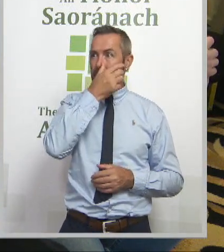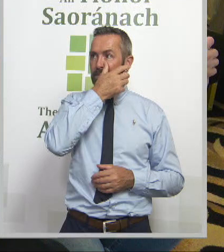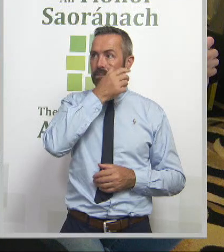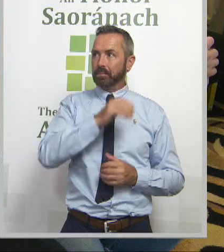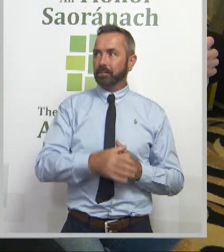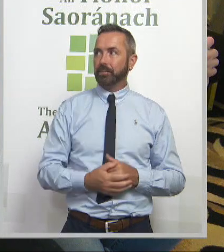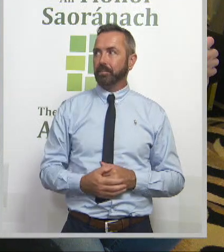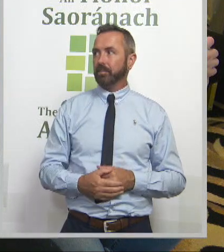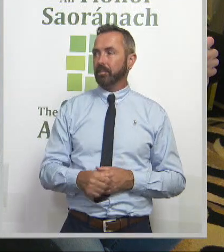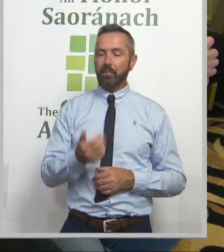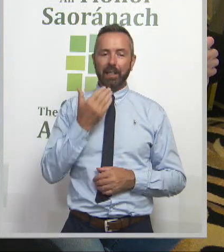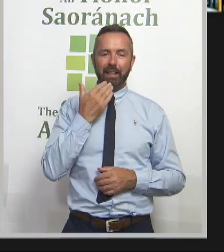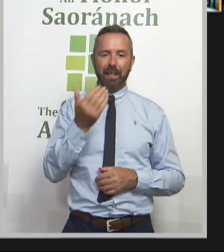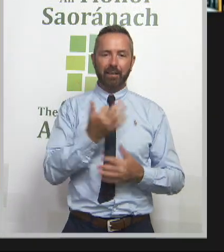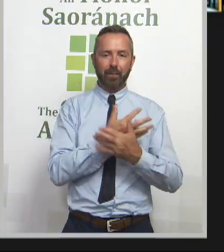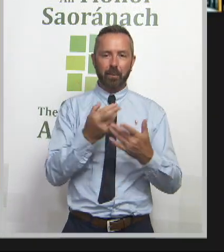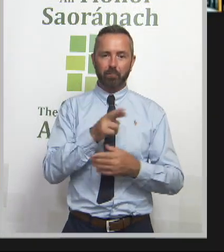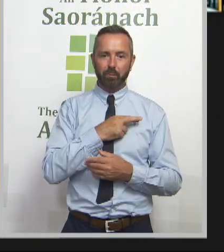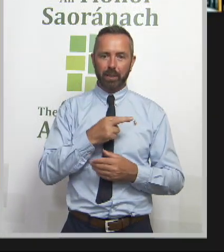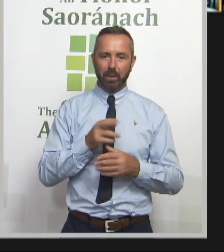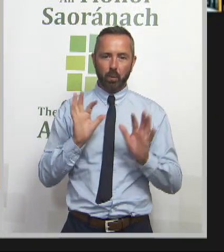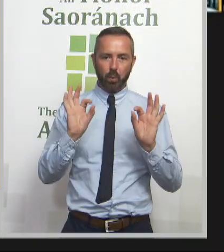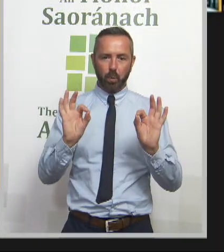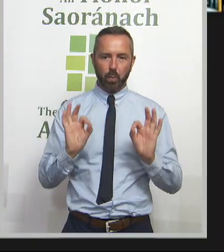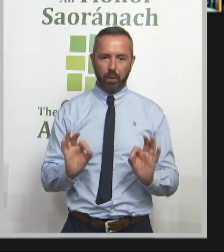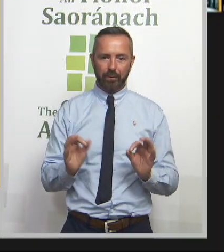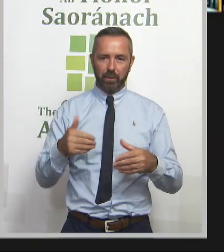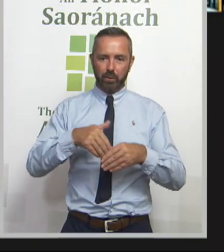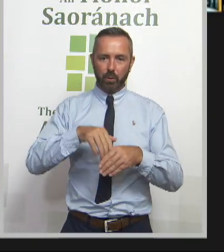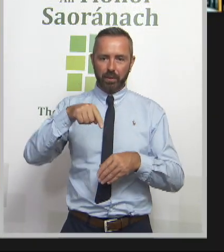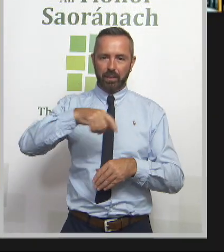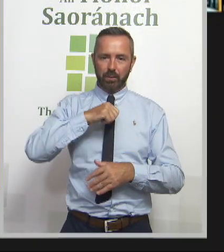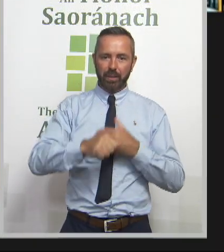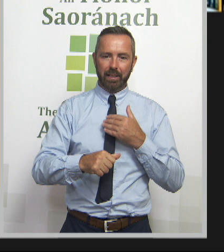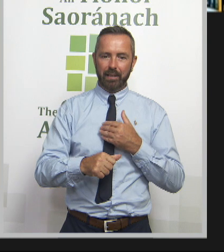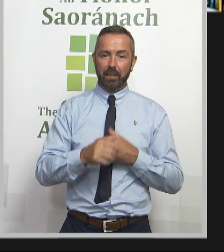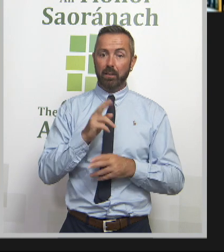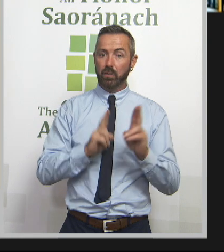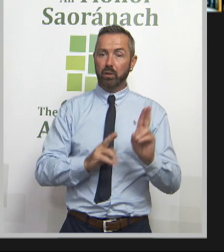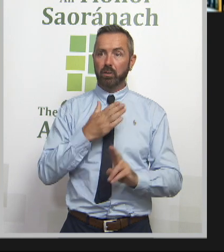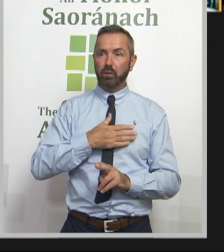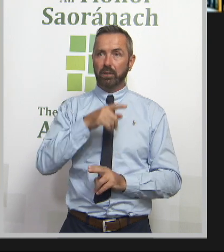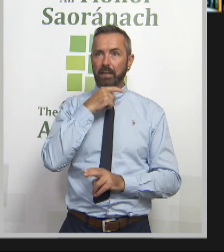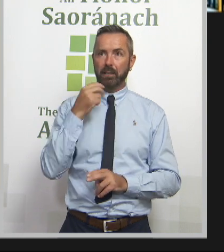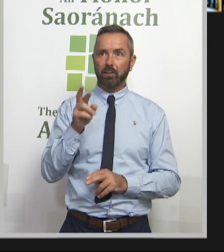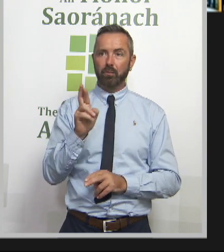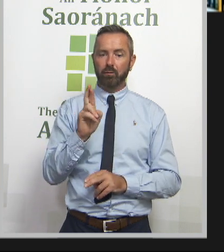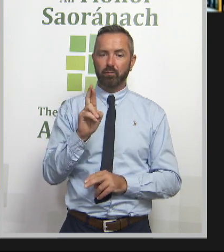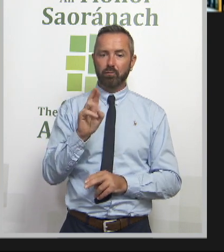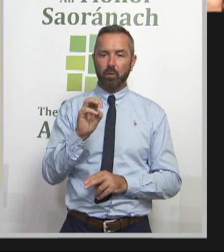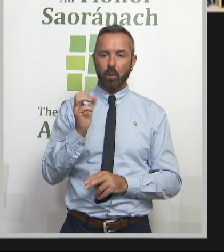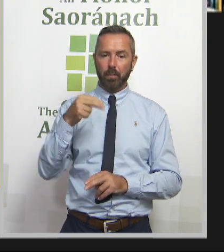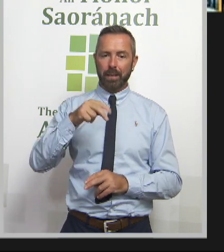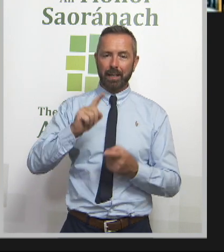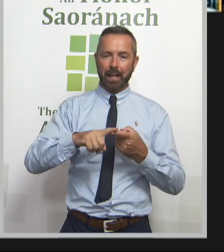Thank you very much. It's really wonderful to be able to join you this way. And I should just say that Roman and I decided that on this occasion, it